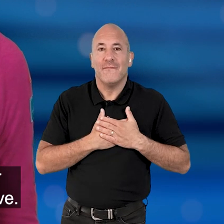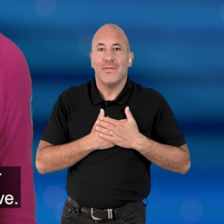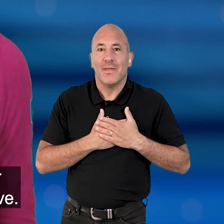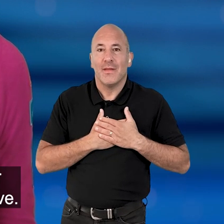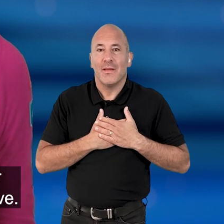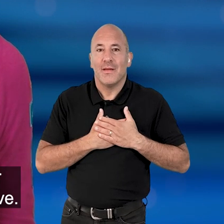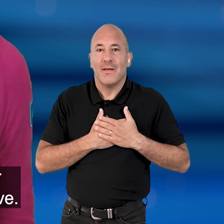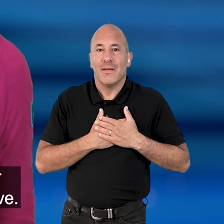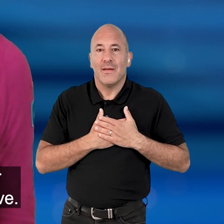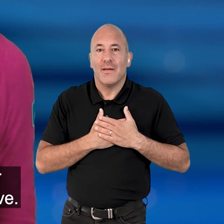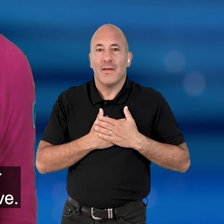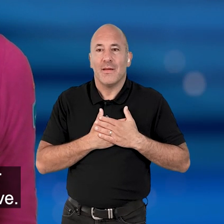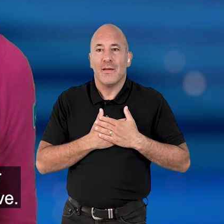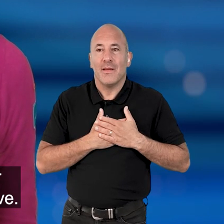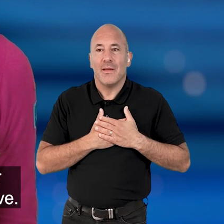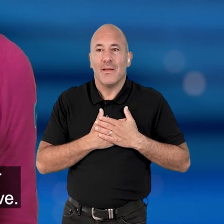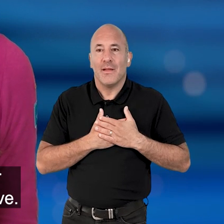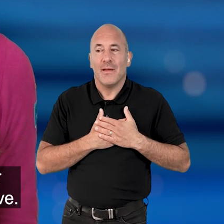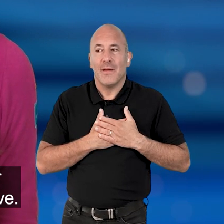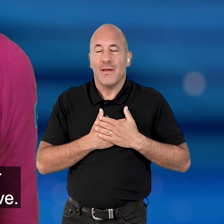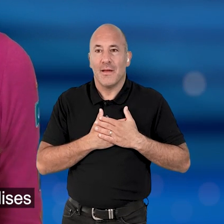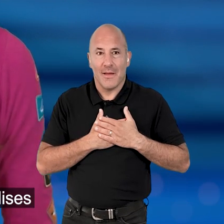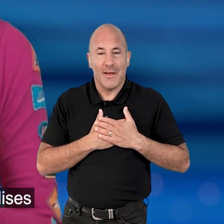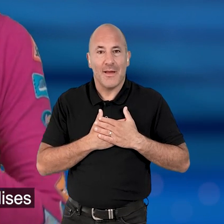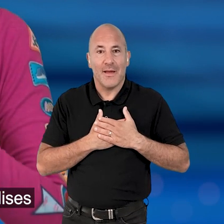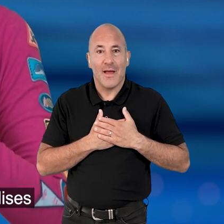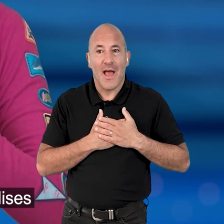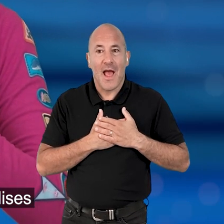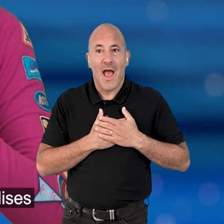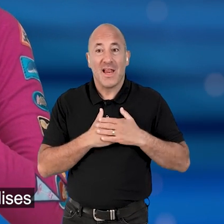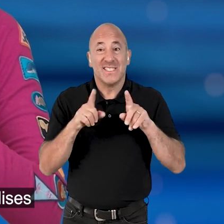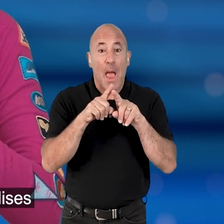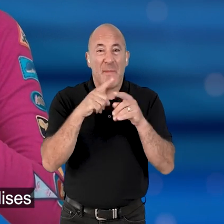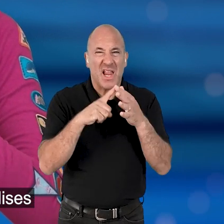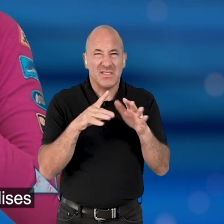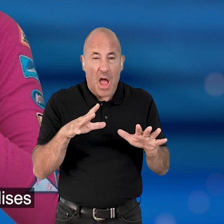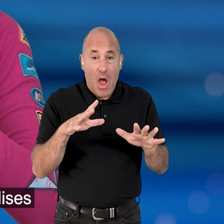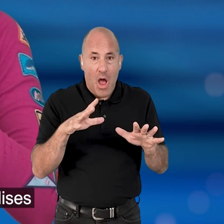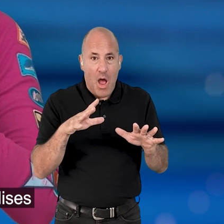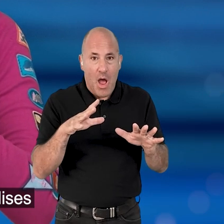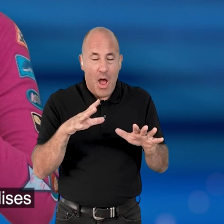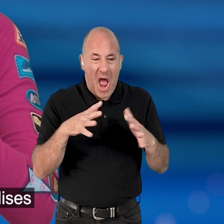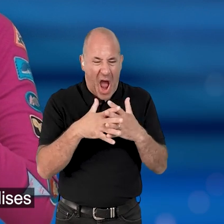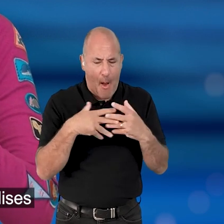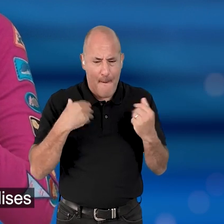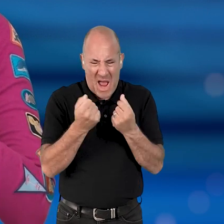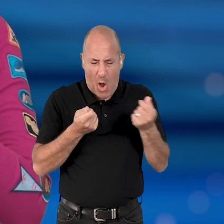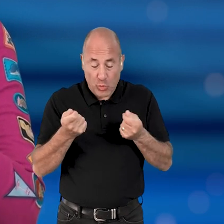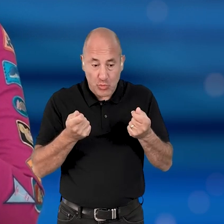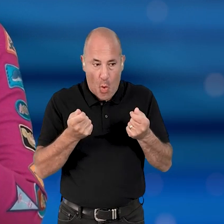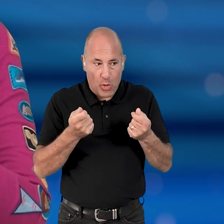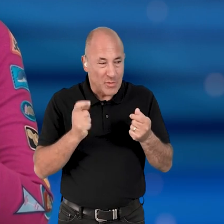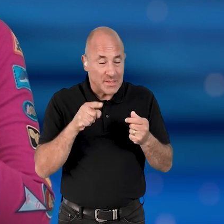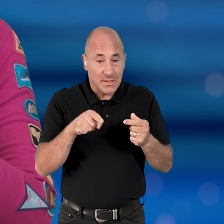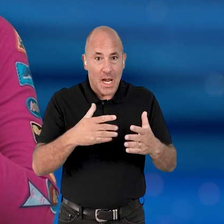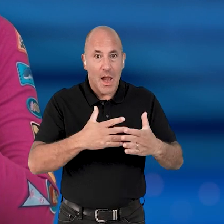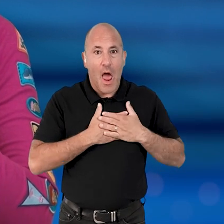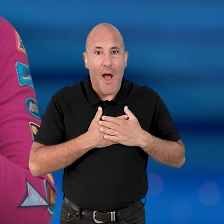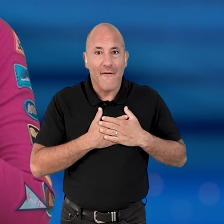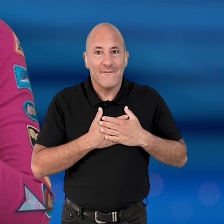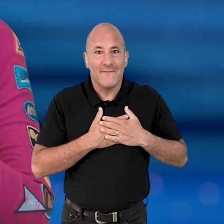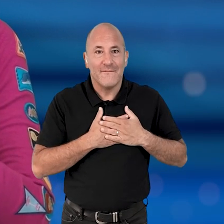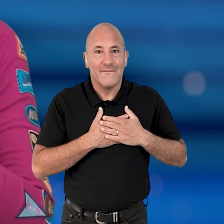that was an act of true love. And in that moment, Elsa realises that love